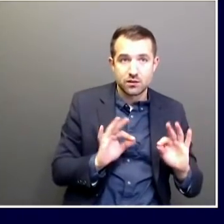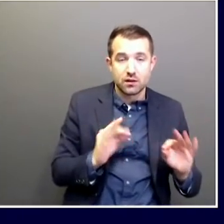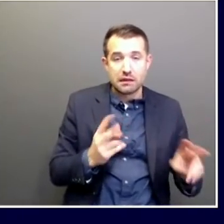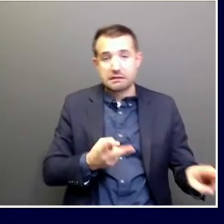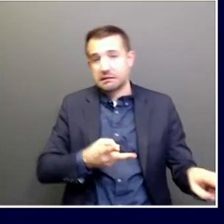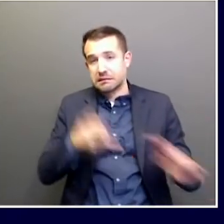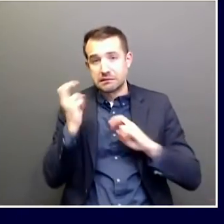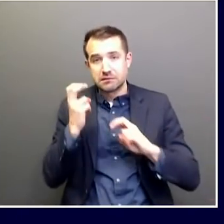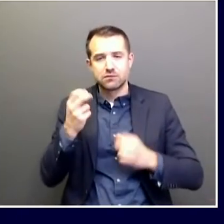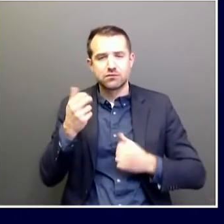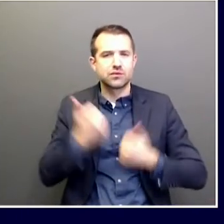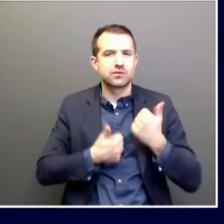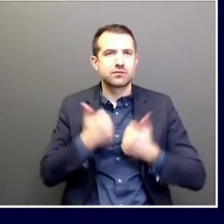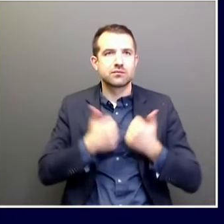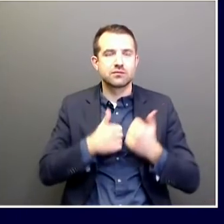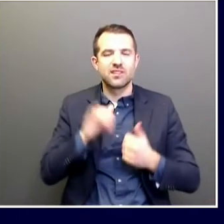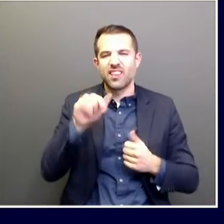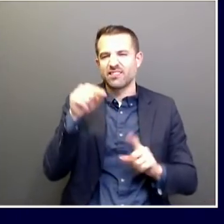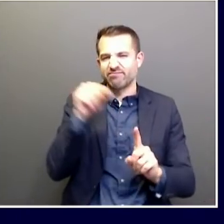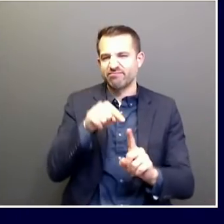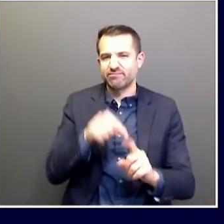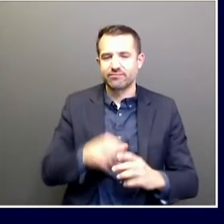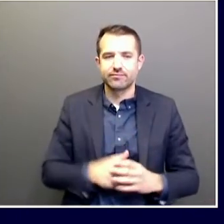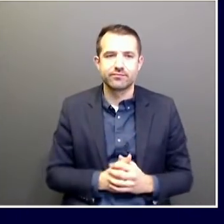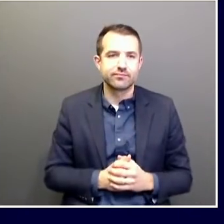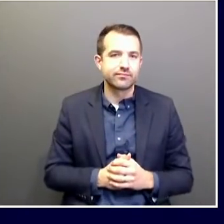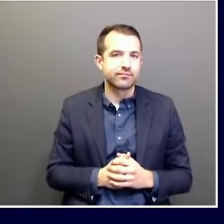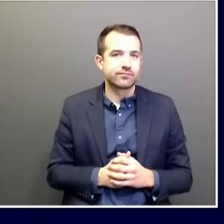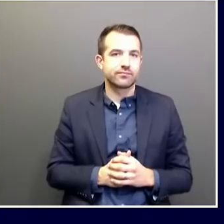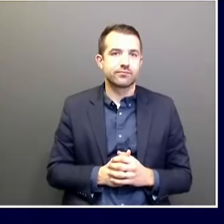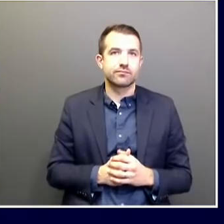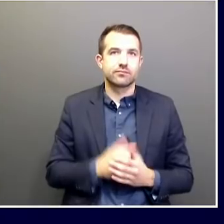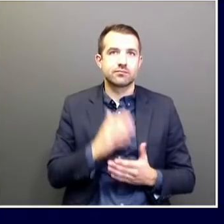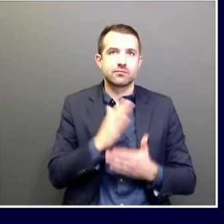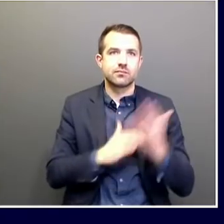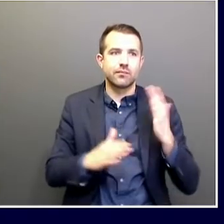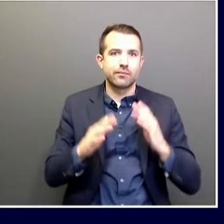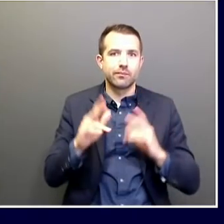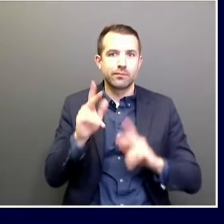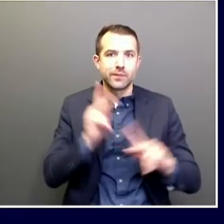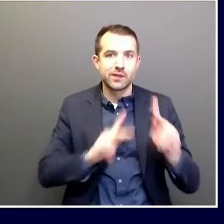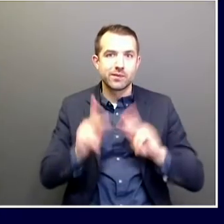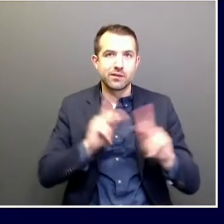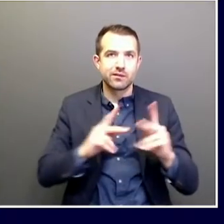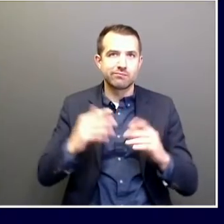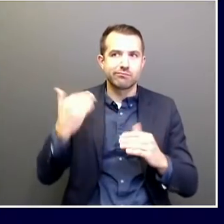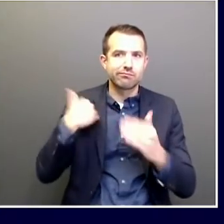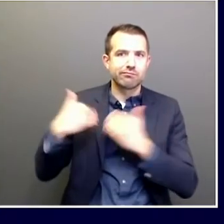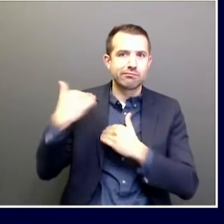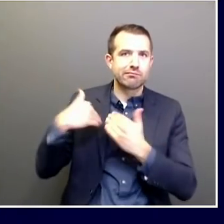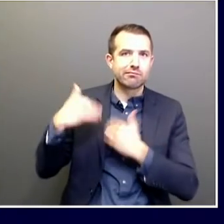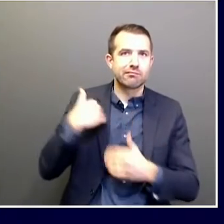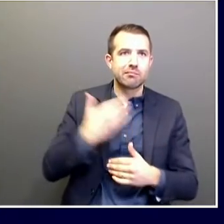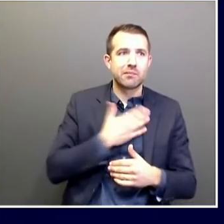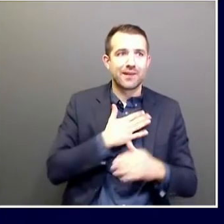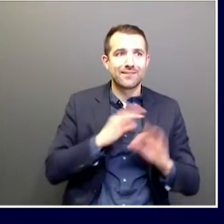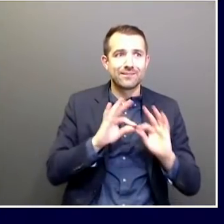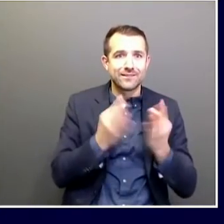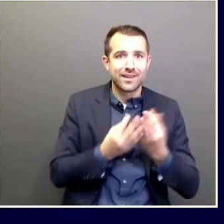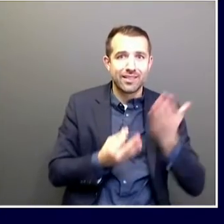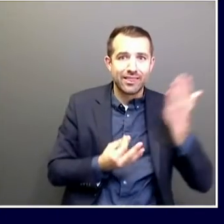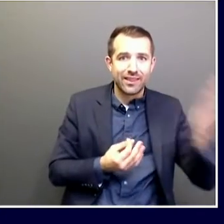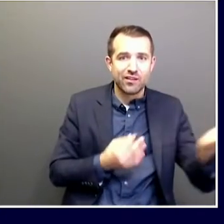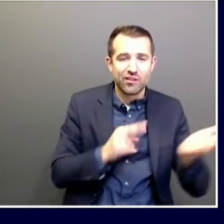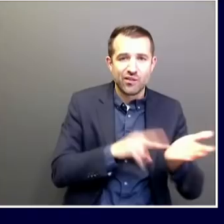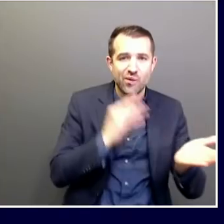an outbreak at their loved one's long-term care facility, and the natural questions kind of came to mind of, well, wait